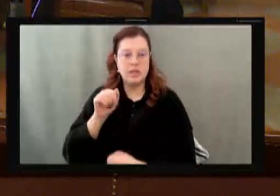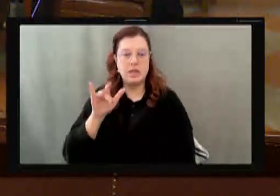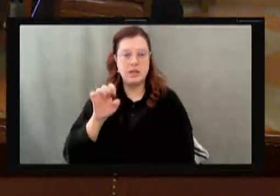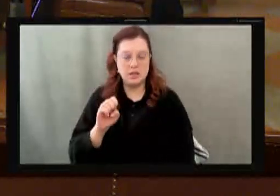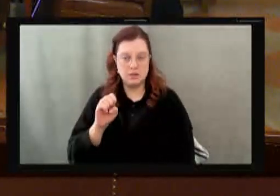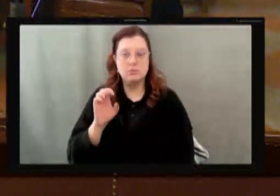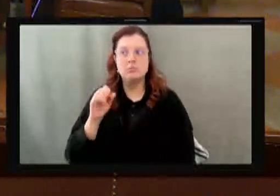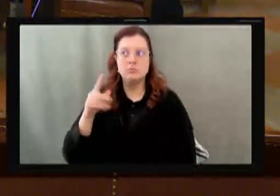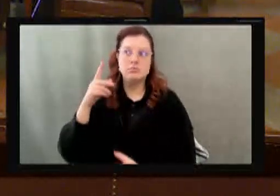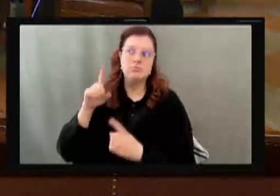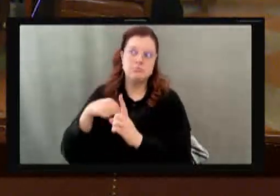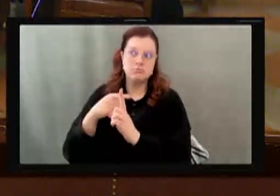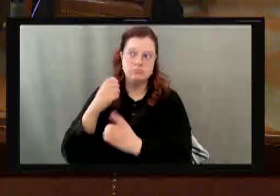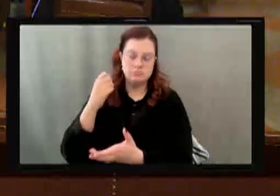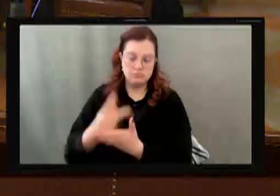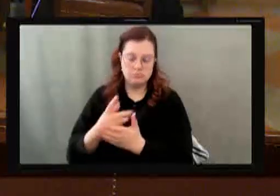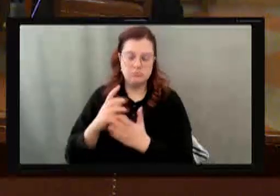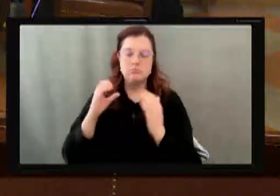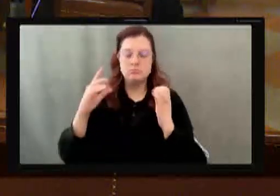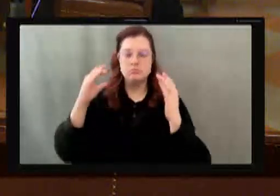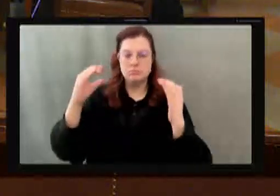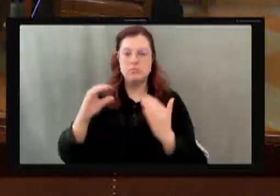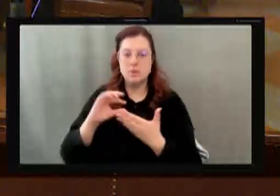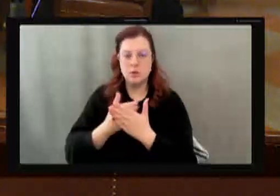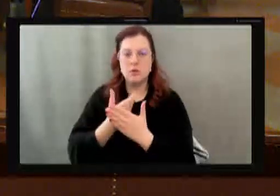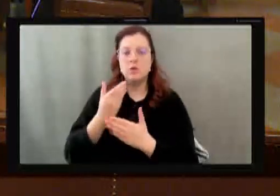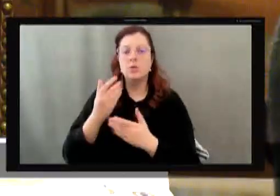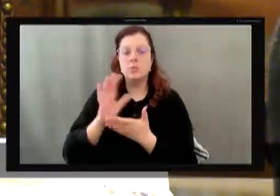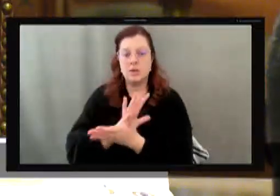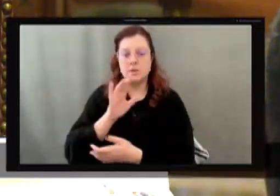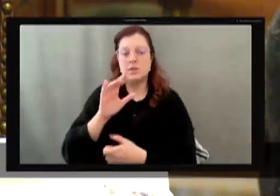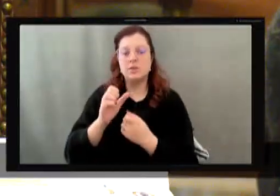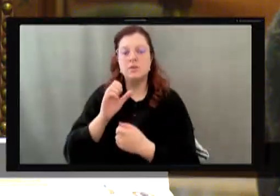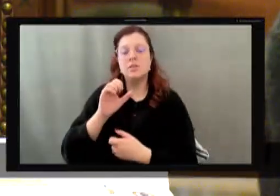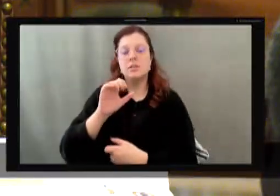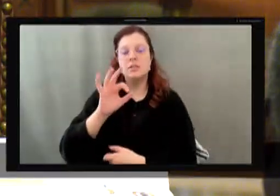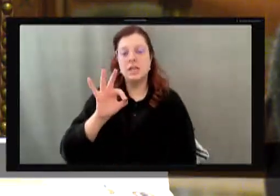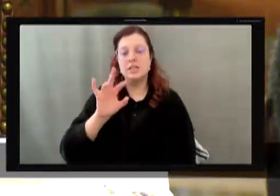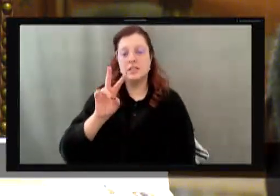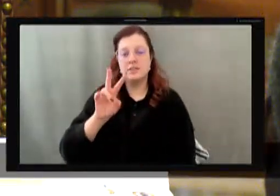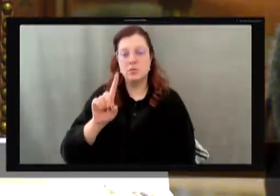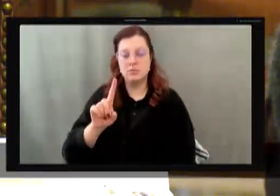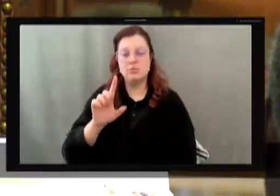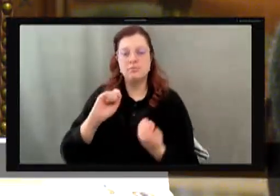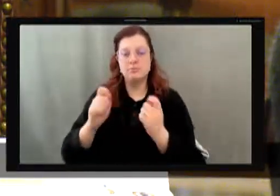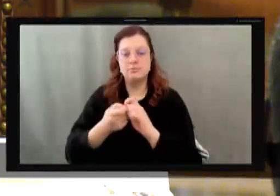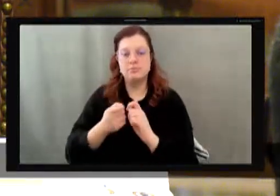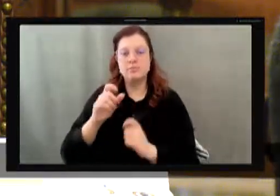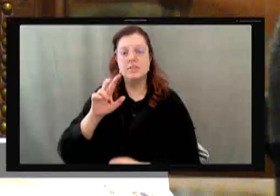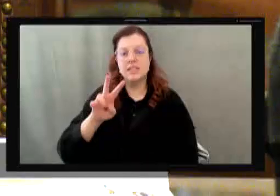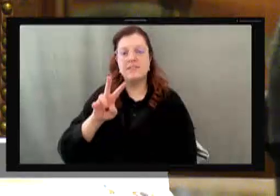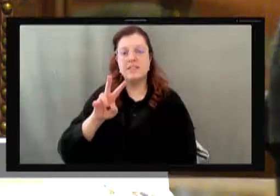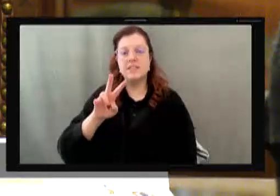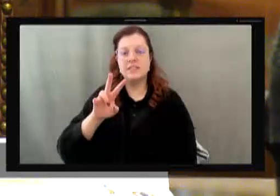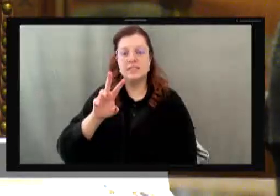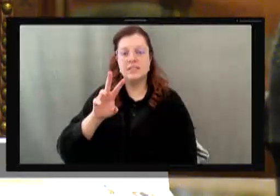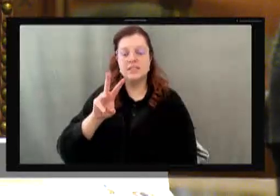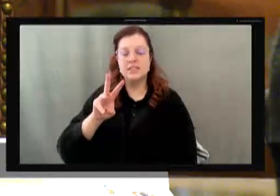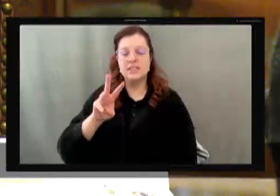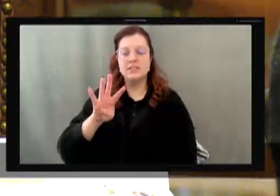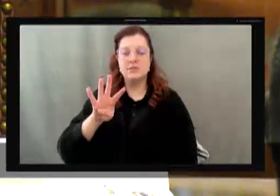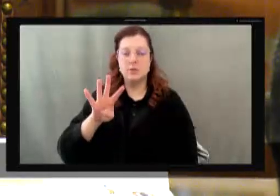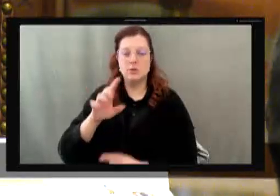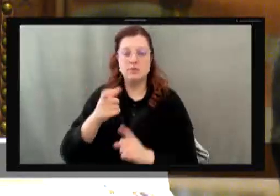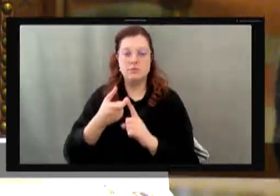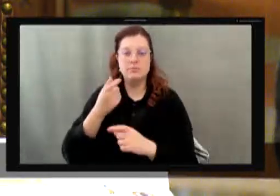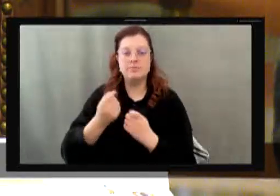Affirmative recommendation. New papers, Bill 971. Bill 971, resolution amending Resolution 764 of 2023,